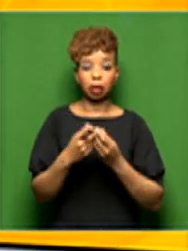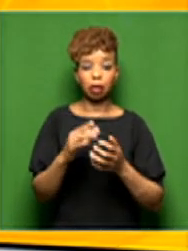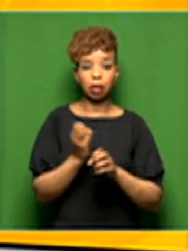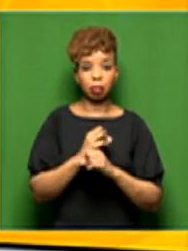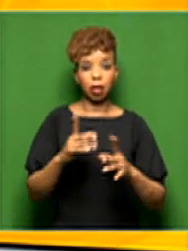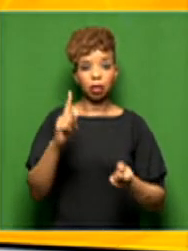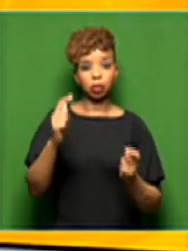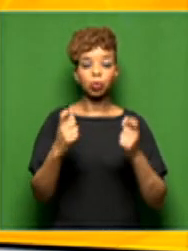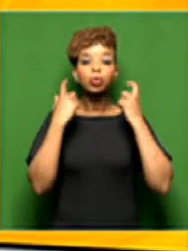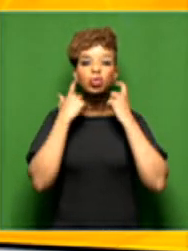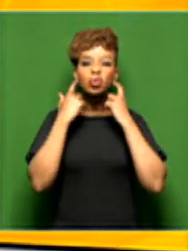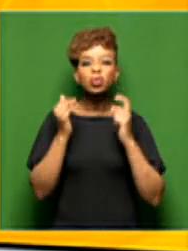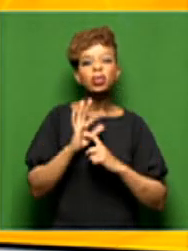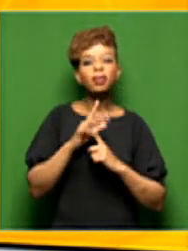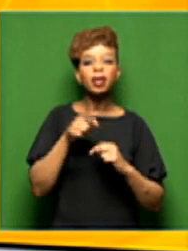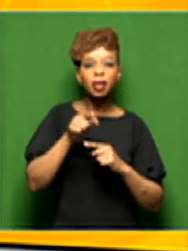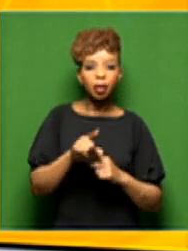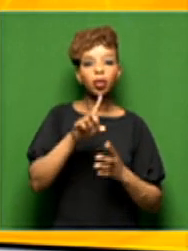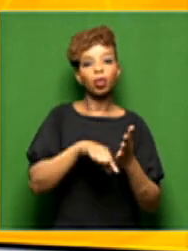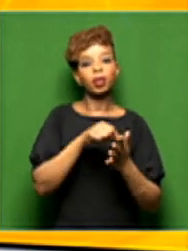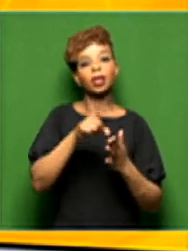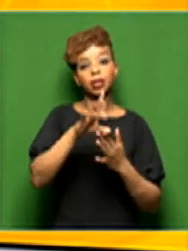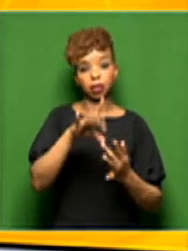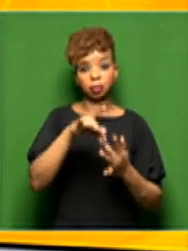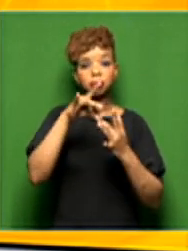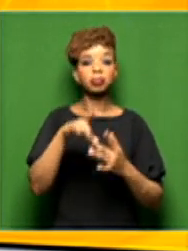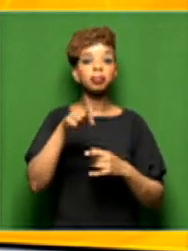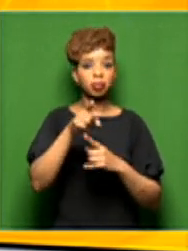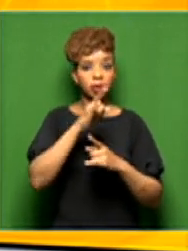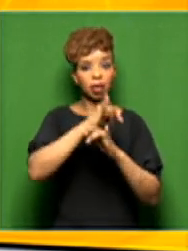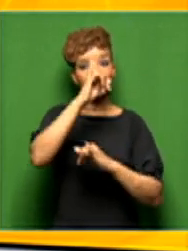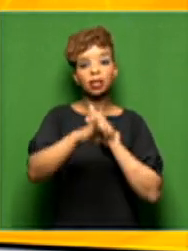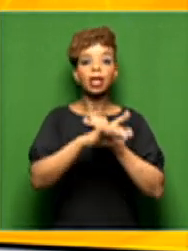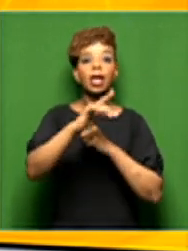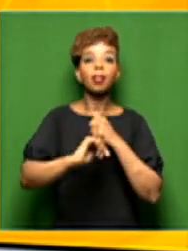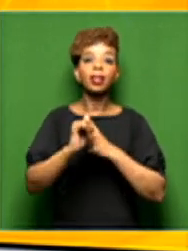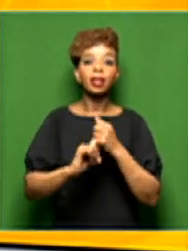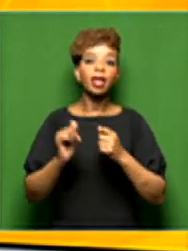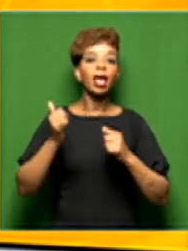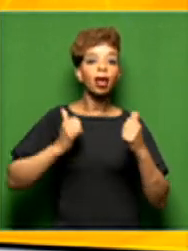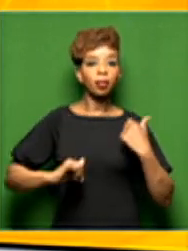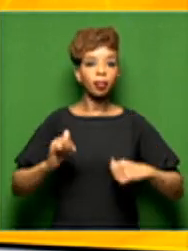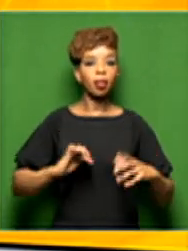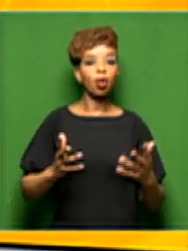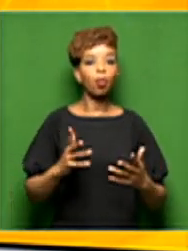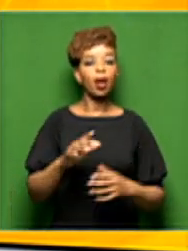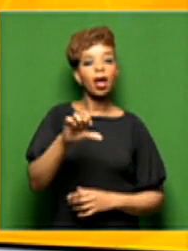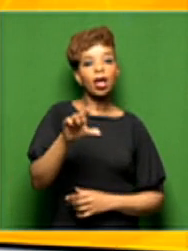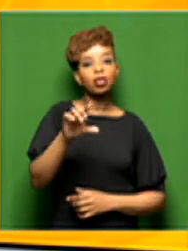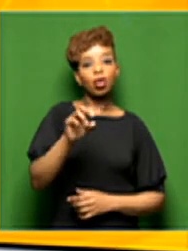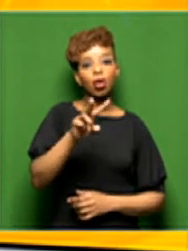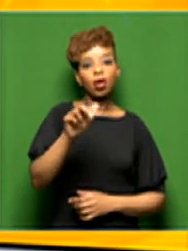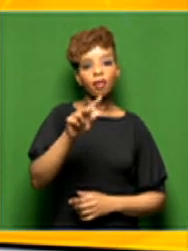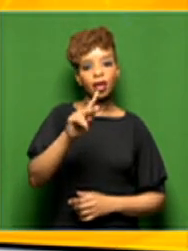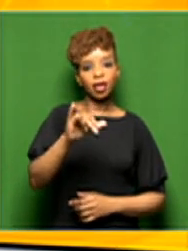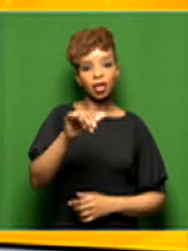Zulu film has been nominated as a finalist at the Kosice International Monthly Film Festival in Slovakia. It was a winner in Transylvania